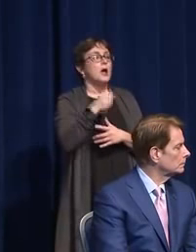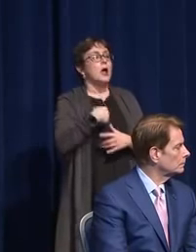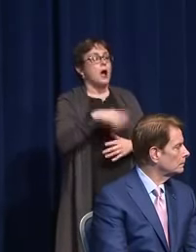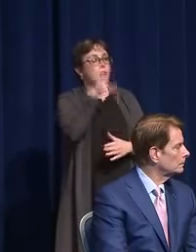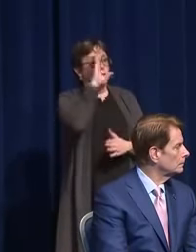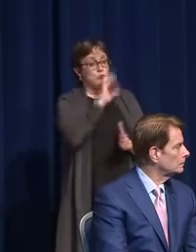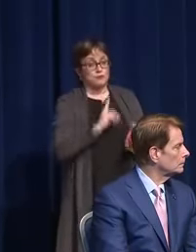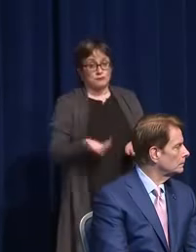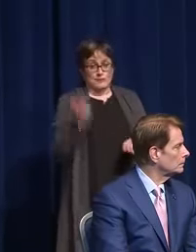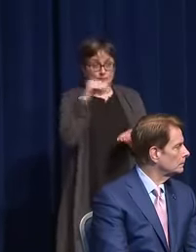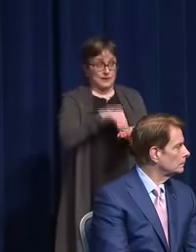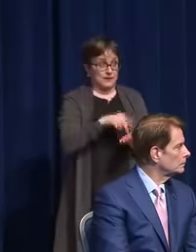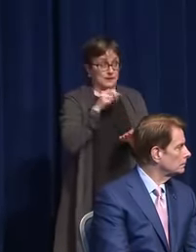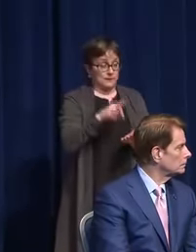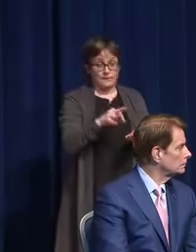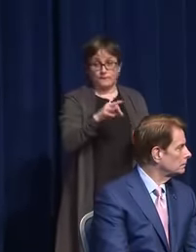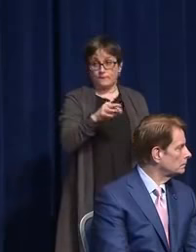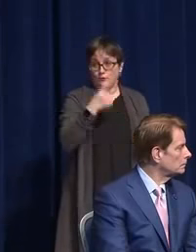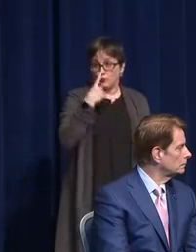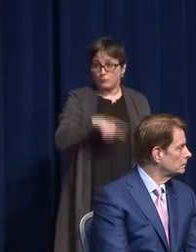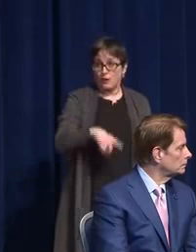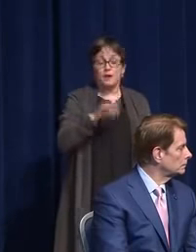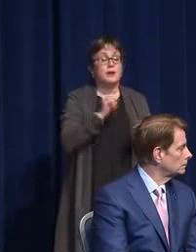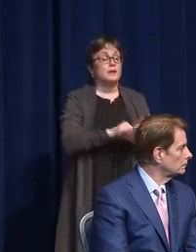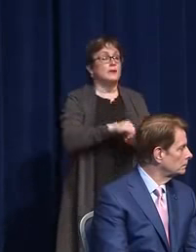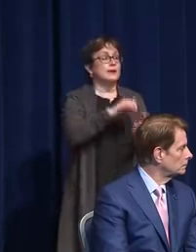it if I may, which is